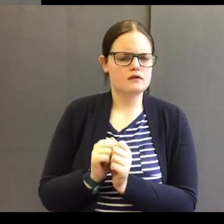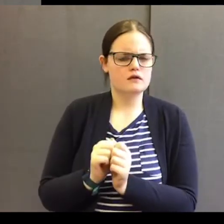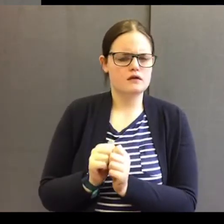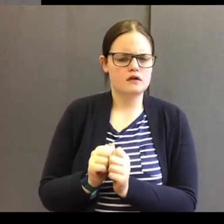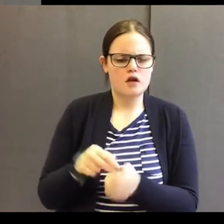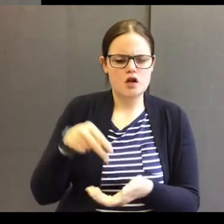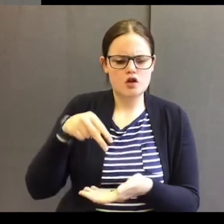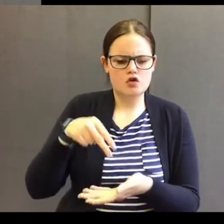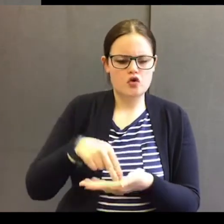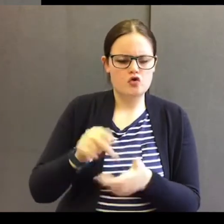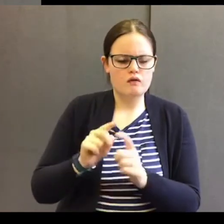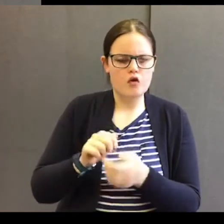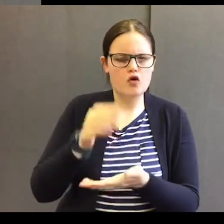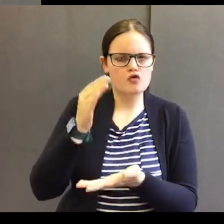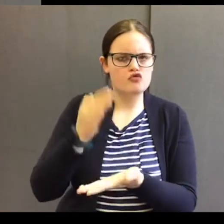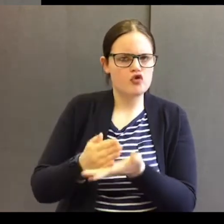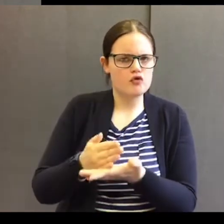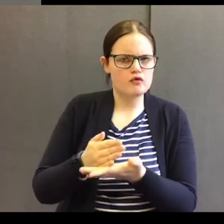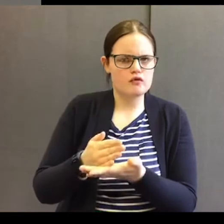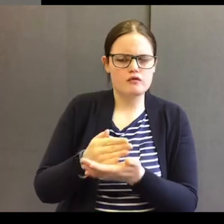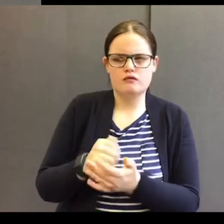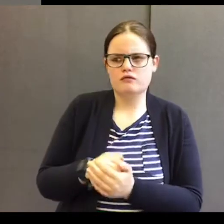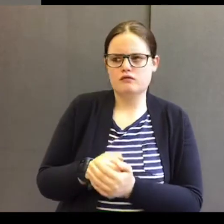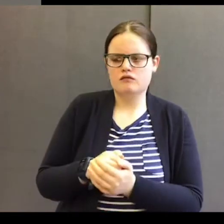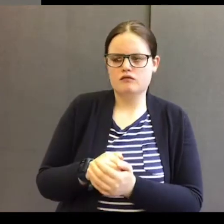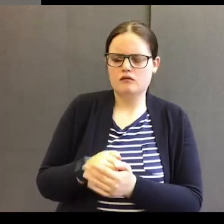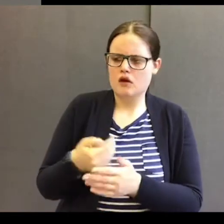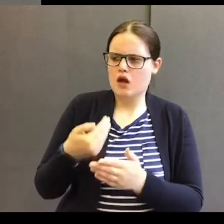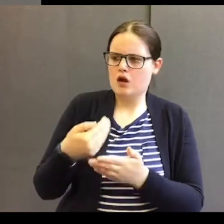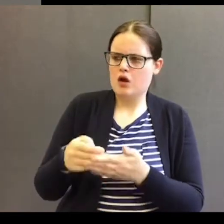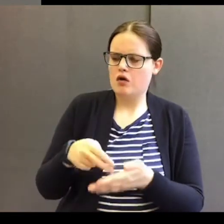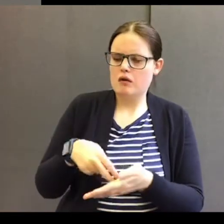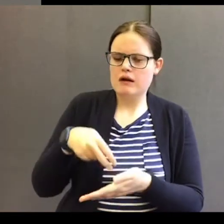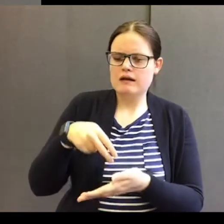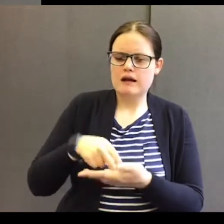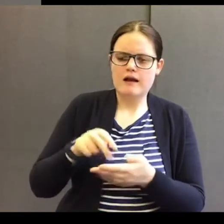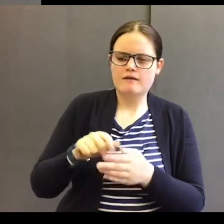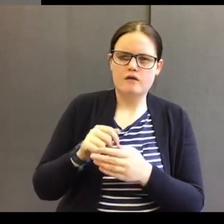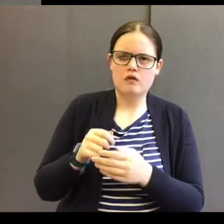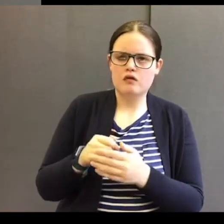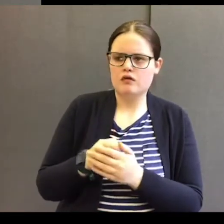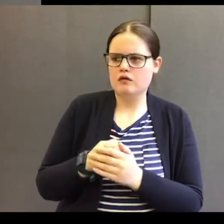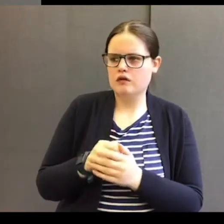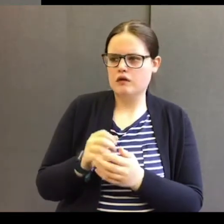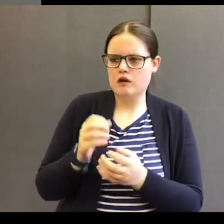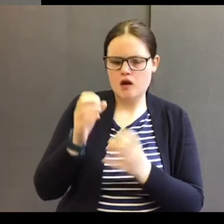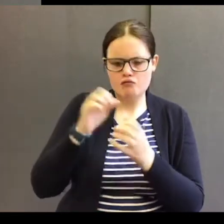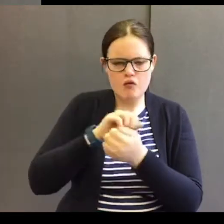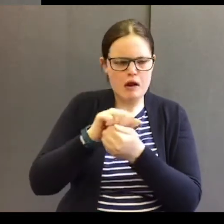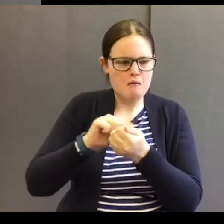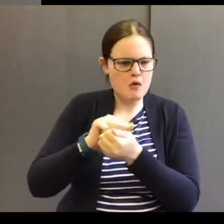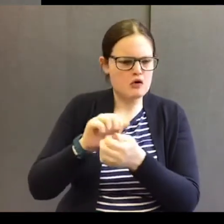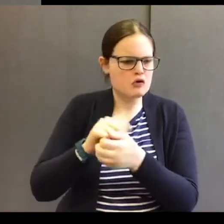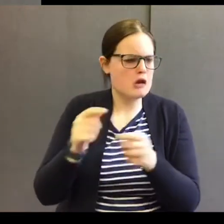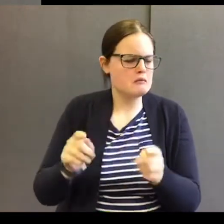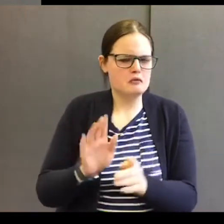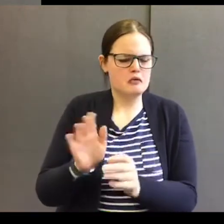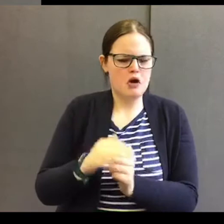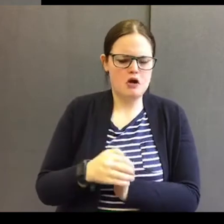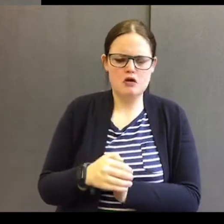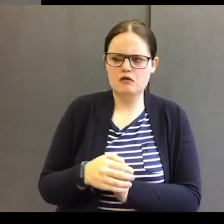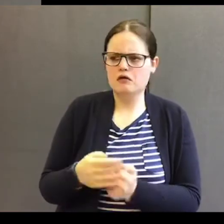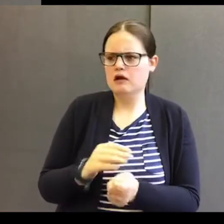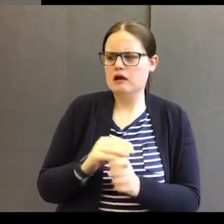do? They stood for truth. They didn't go and stand for a wishy-washy